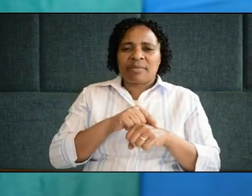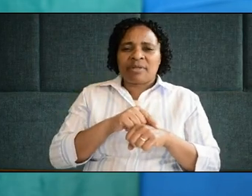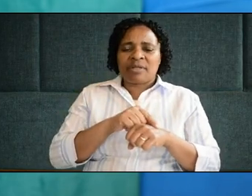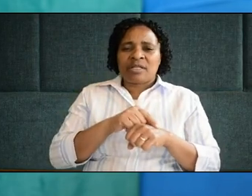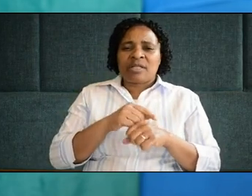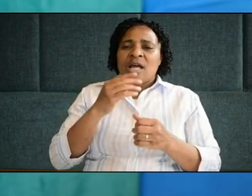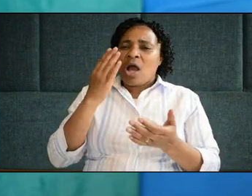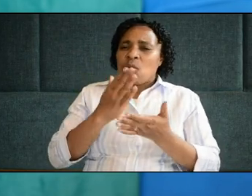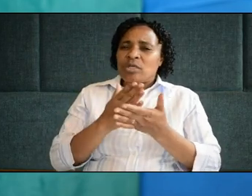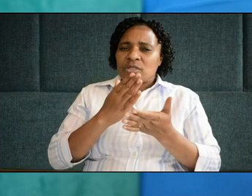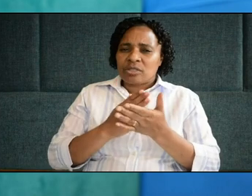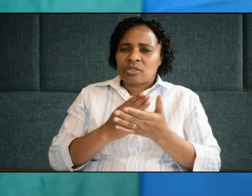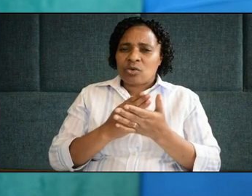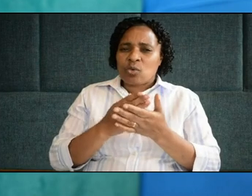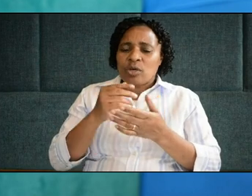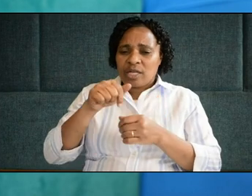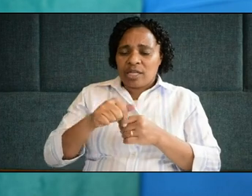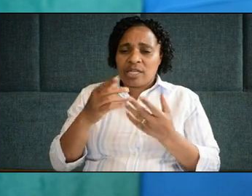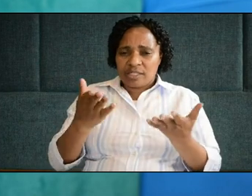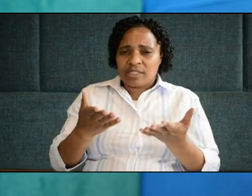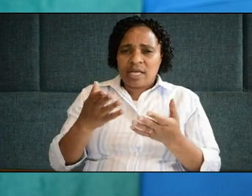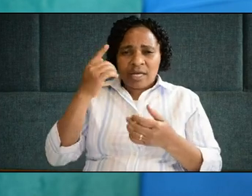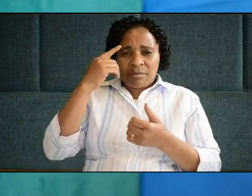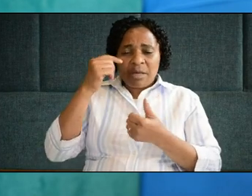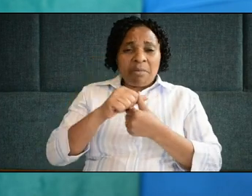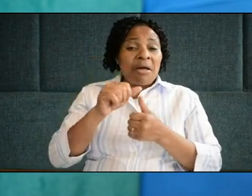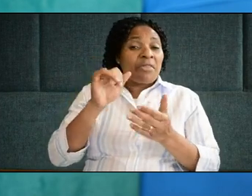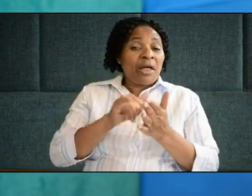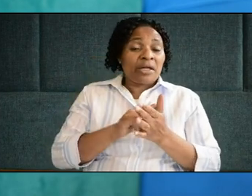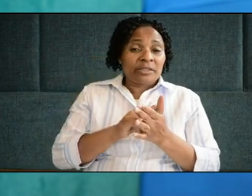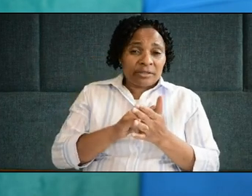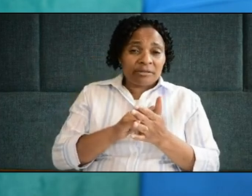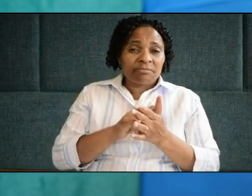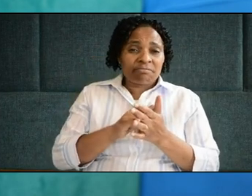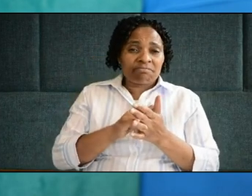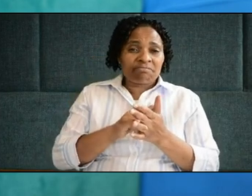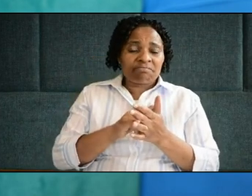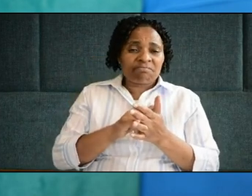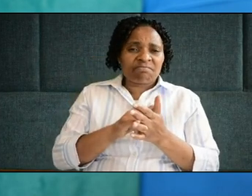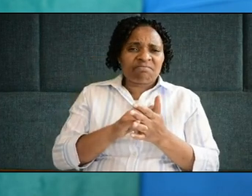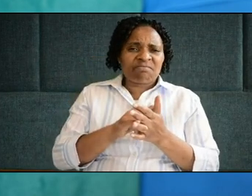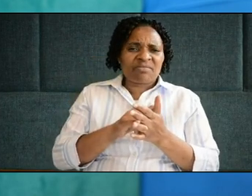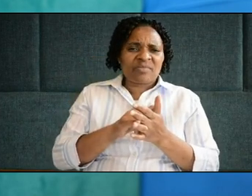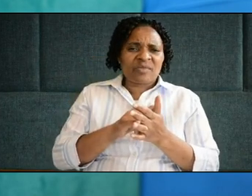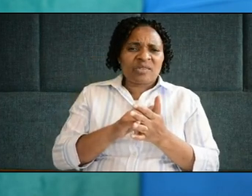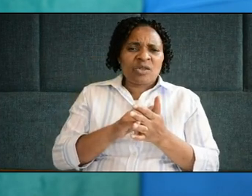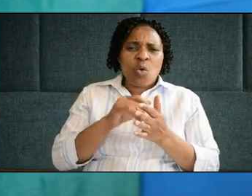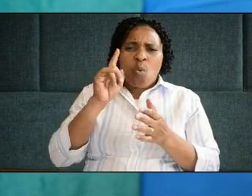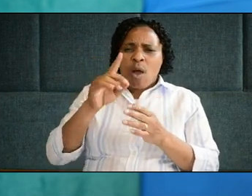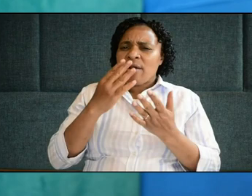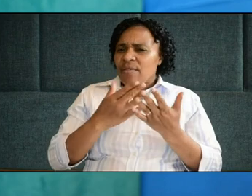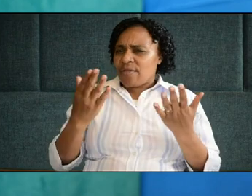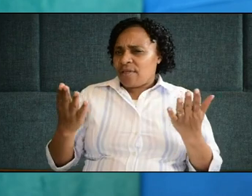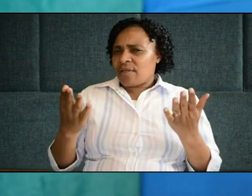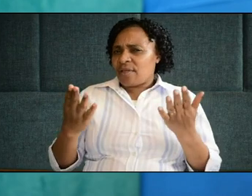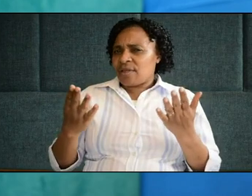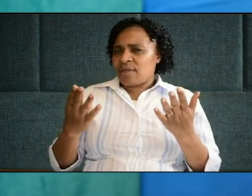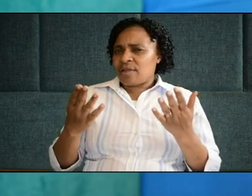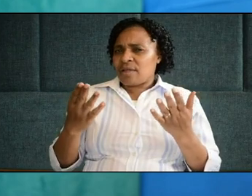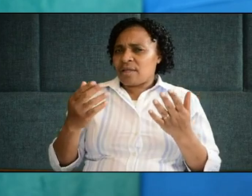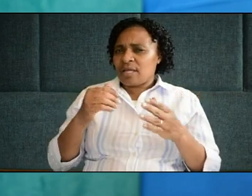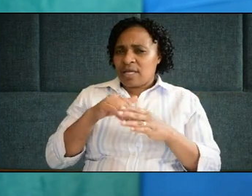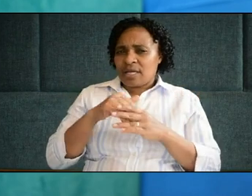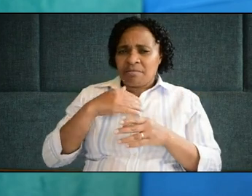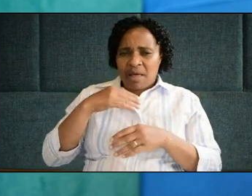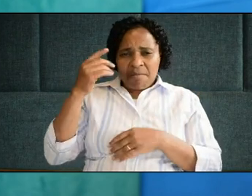was actually on stage and I remembered that I remembered one thing that struck in my